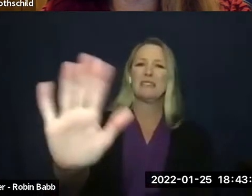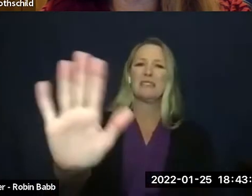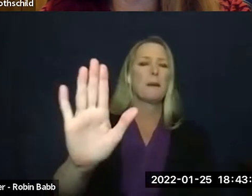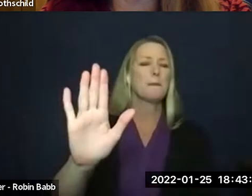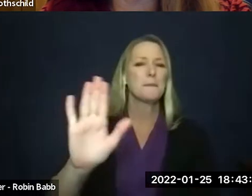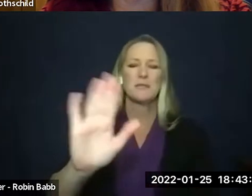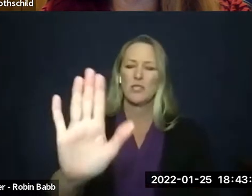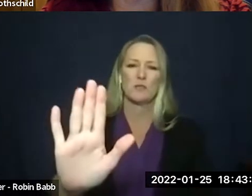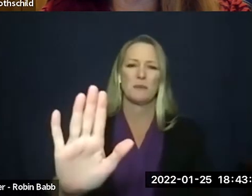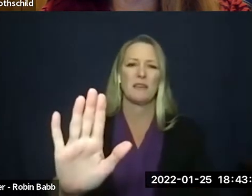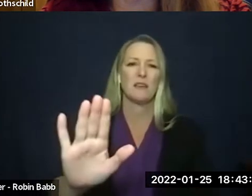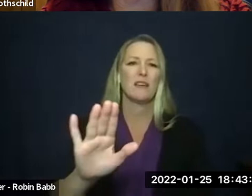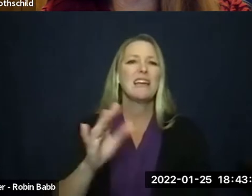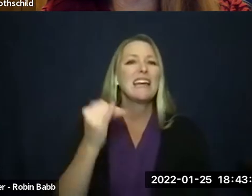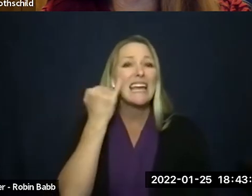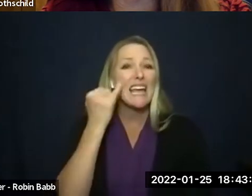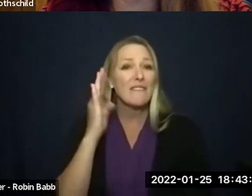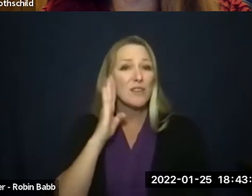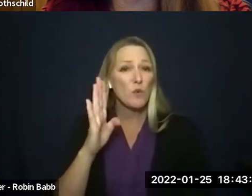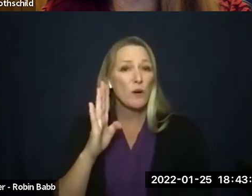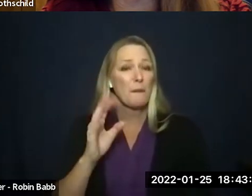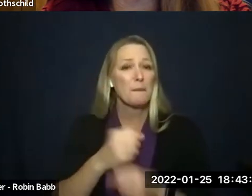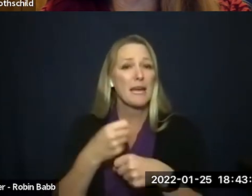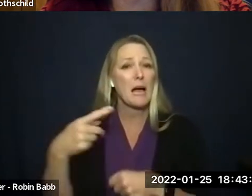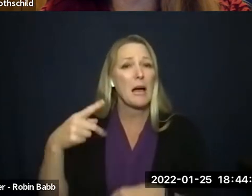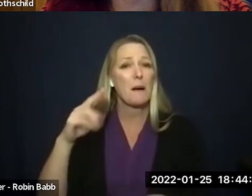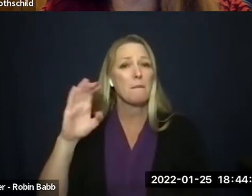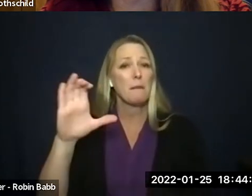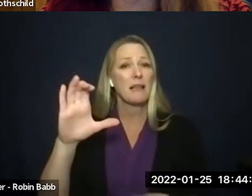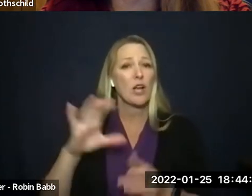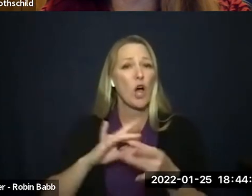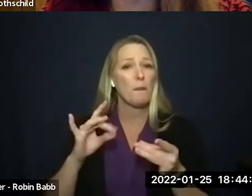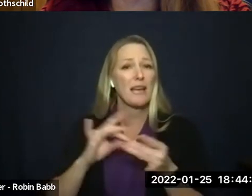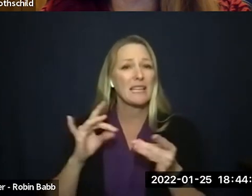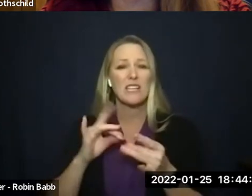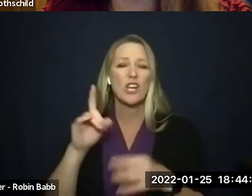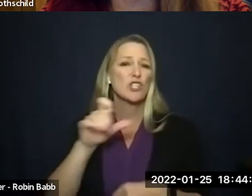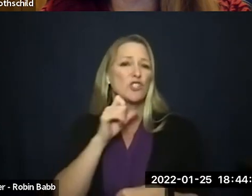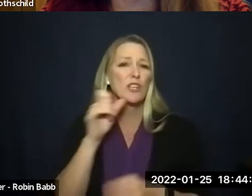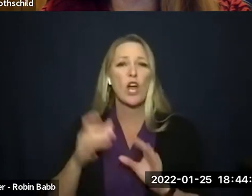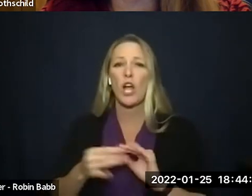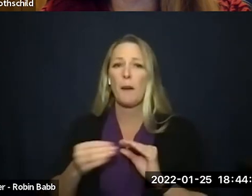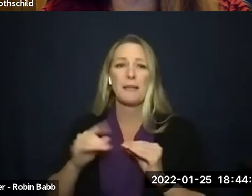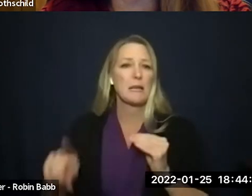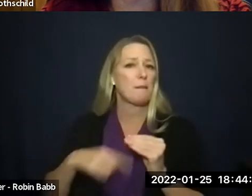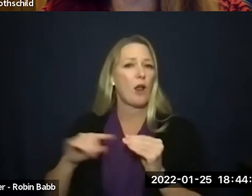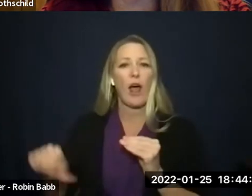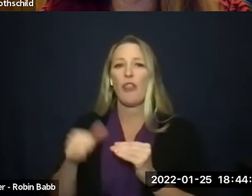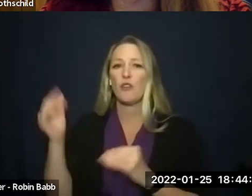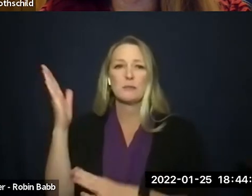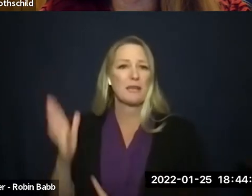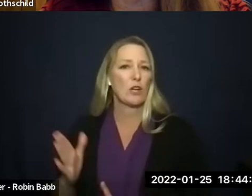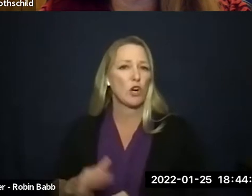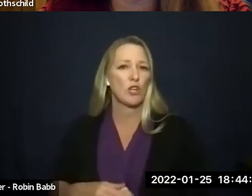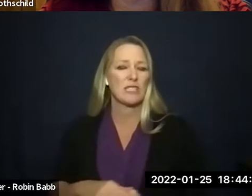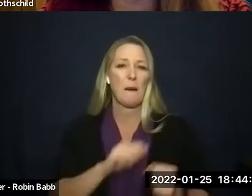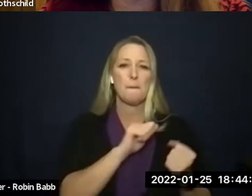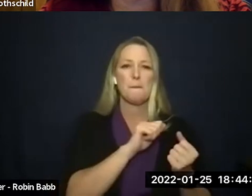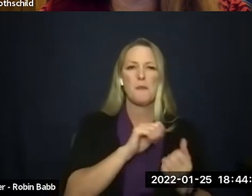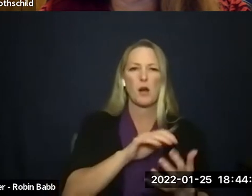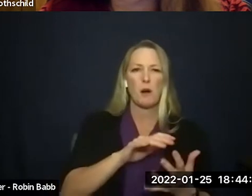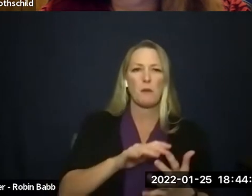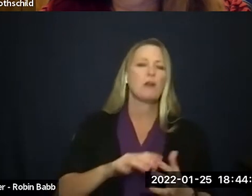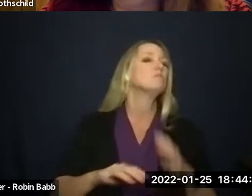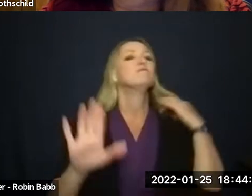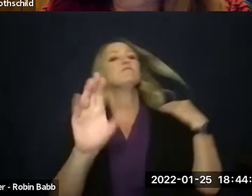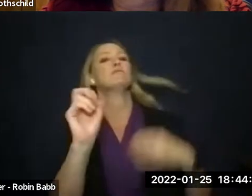ma'am um you need to if you're going to make a public comment it's not supposed to be commenting on the other speakers okay so okay